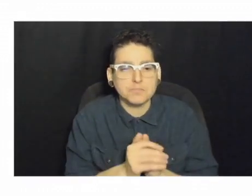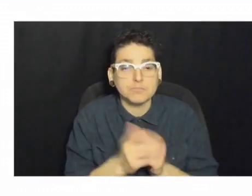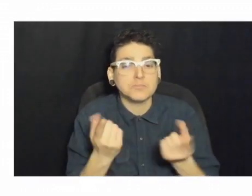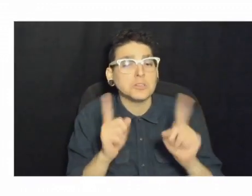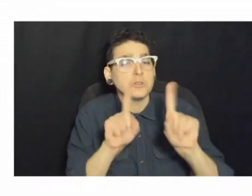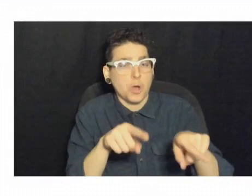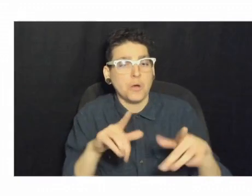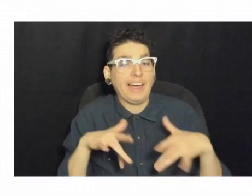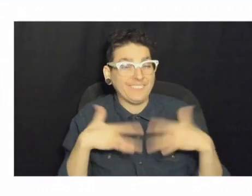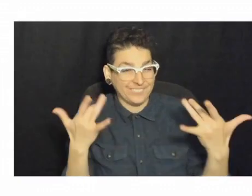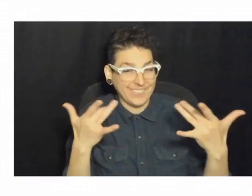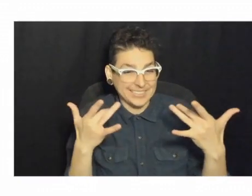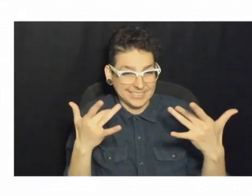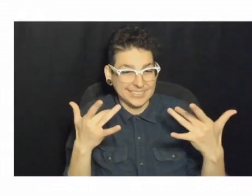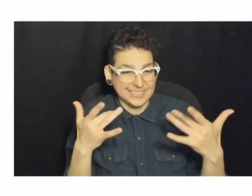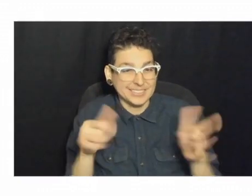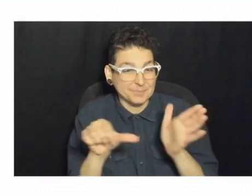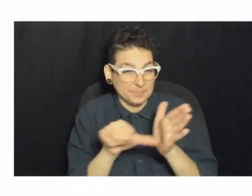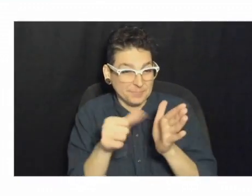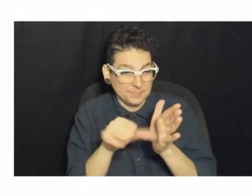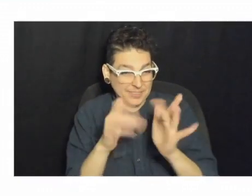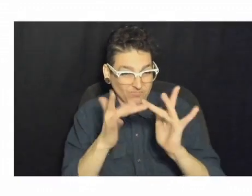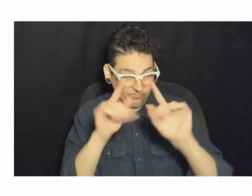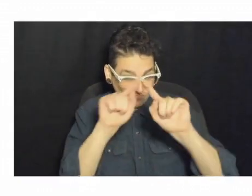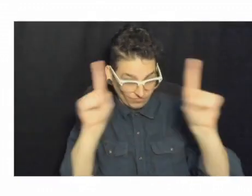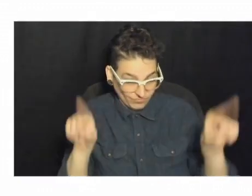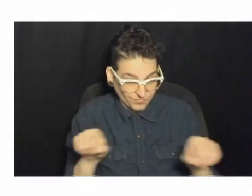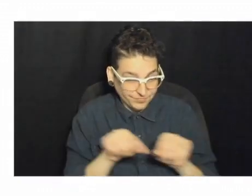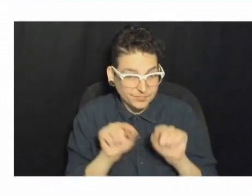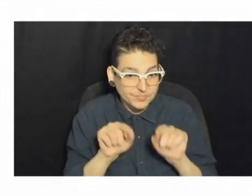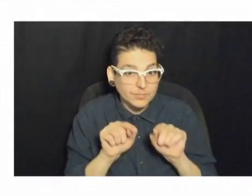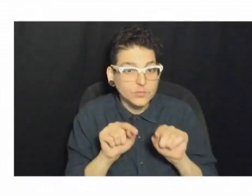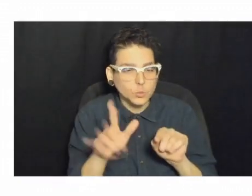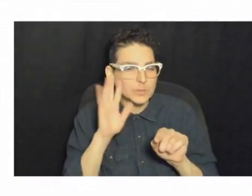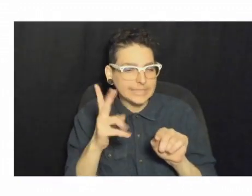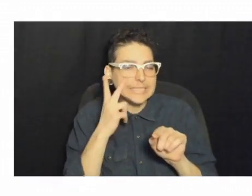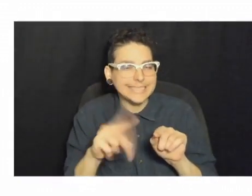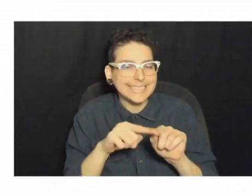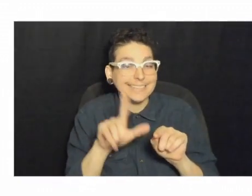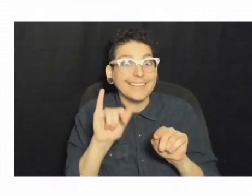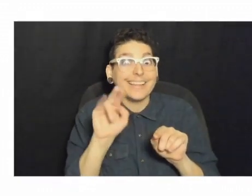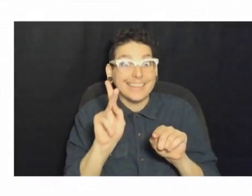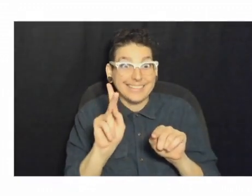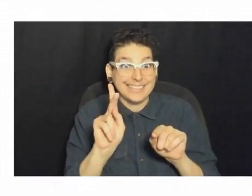you'll see the link just below the broadcast window.